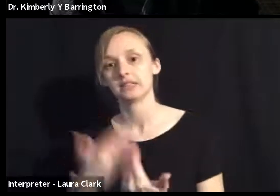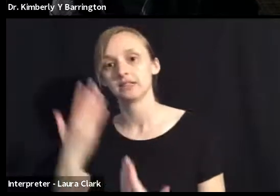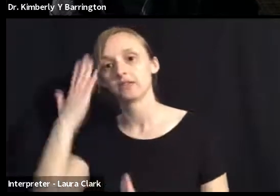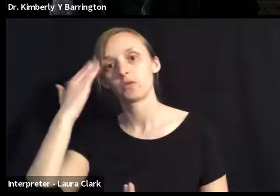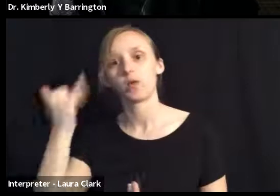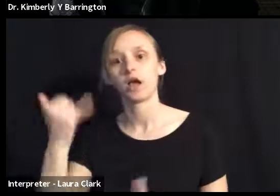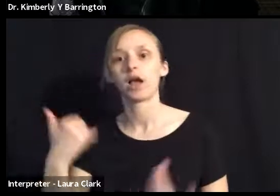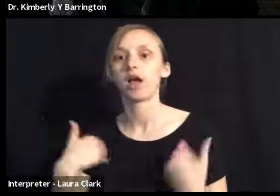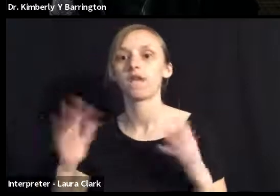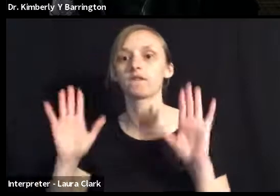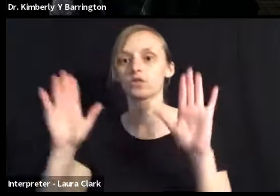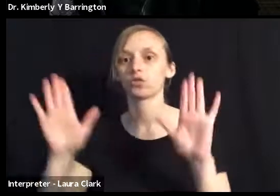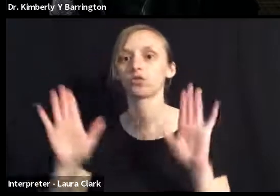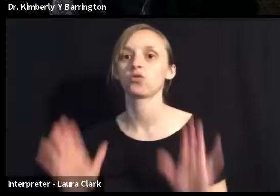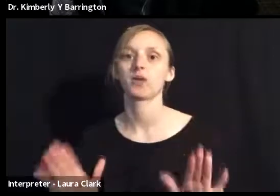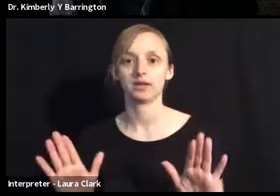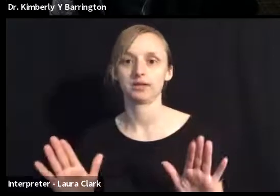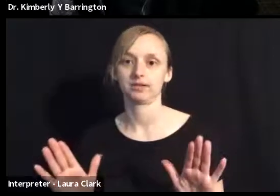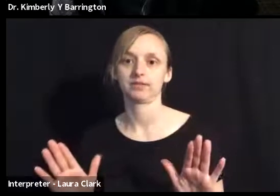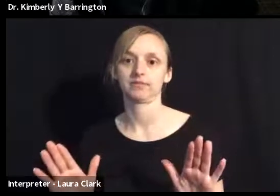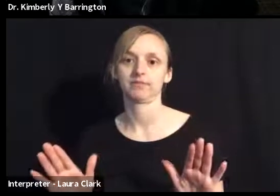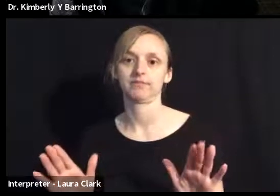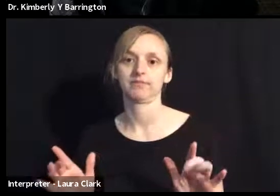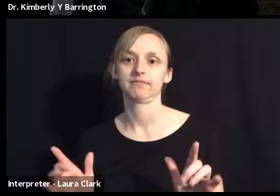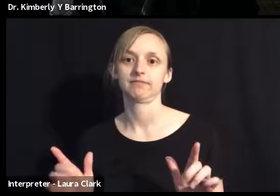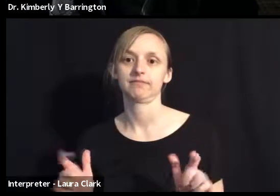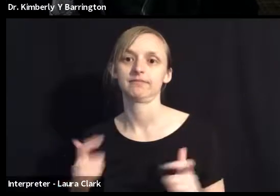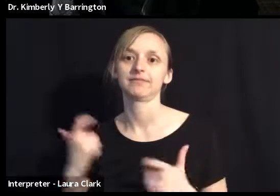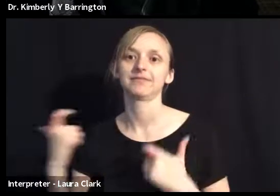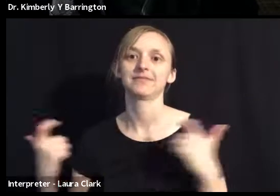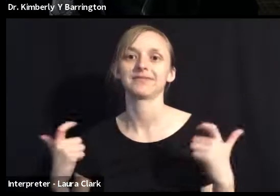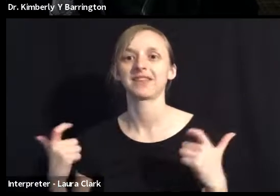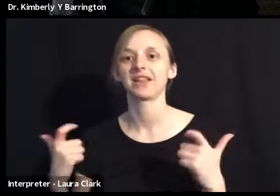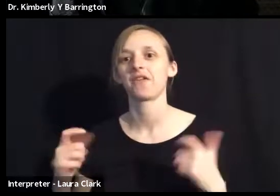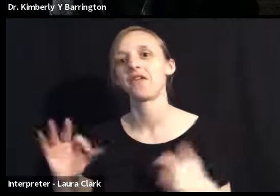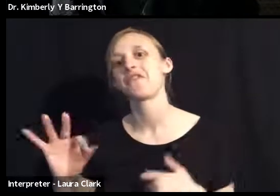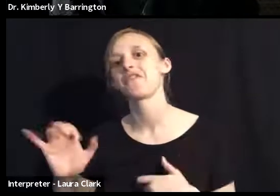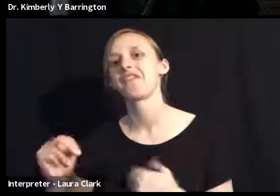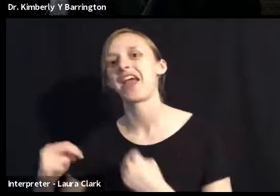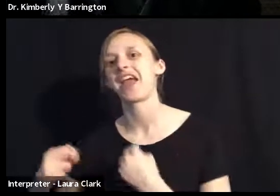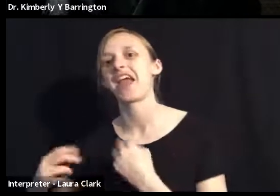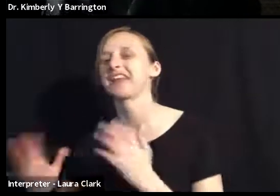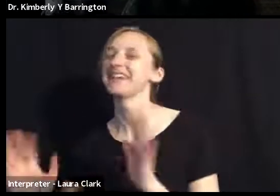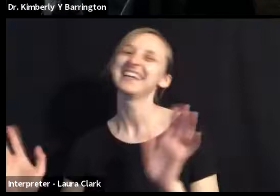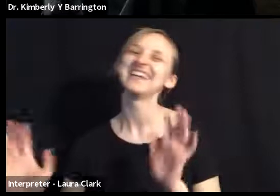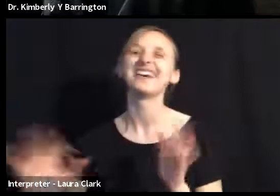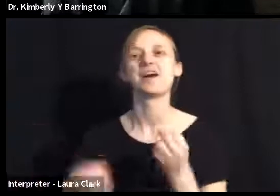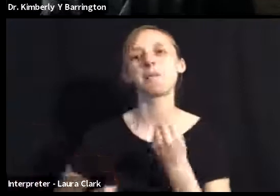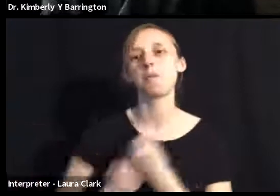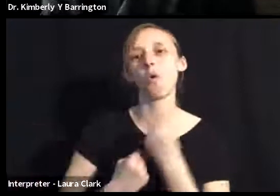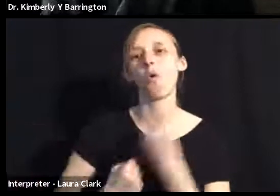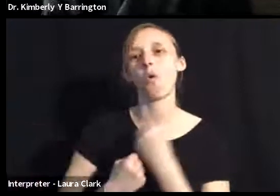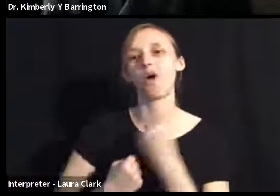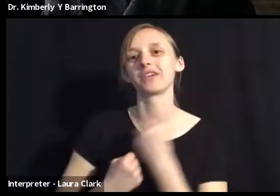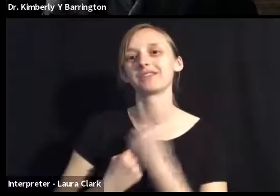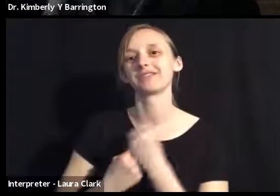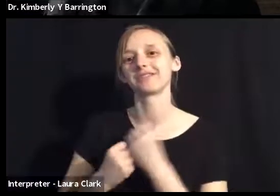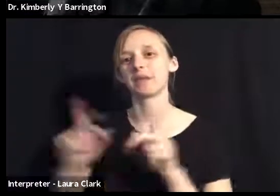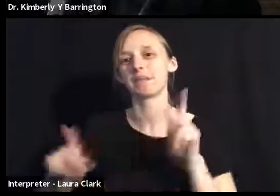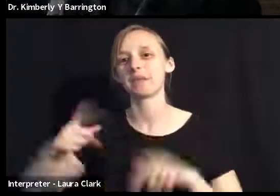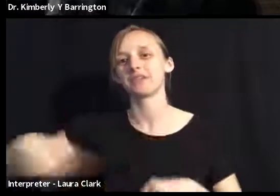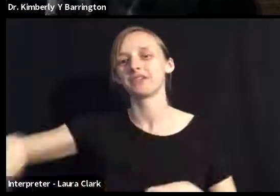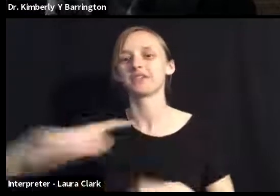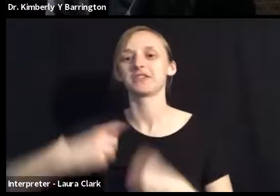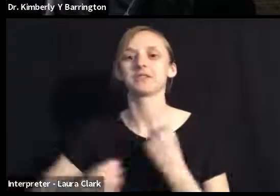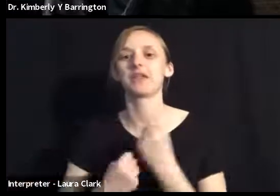great, large, I was going to say fan base, but no, support system. Support system. I'm so used to talking